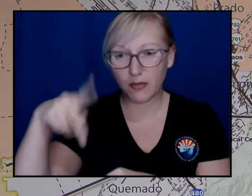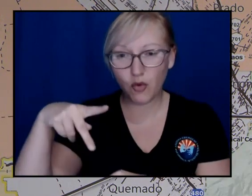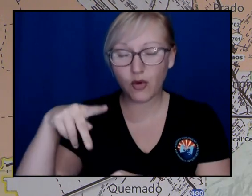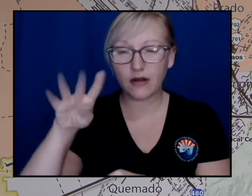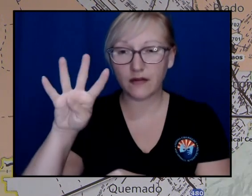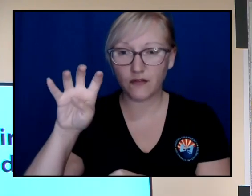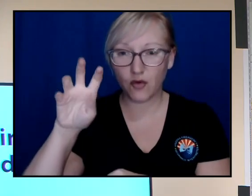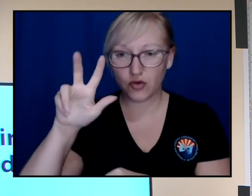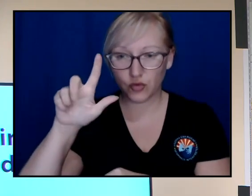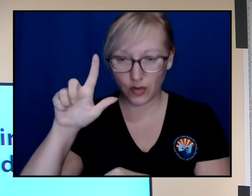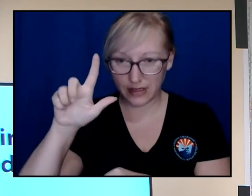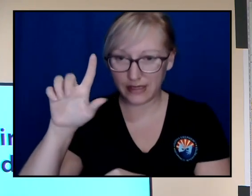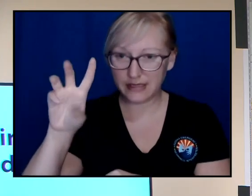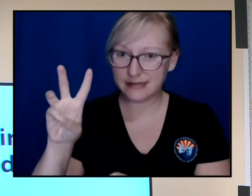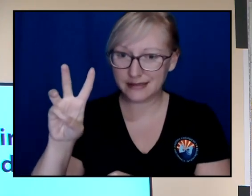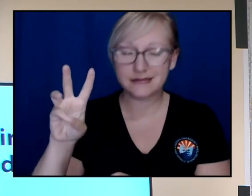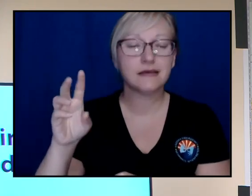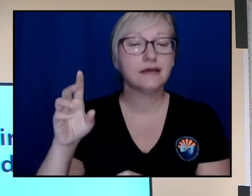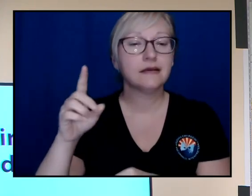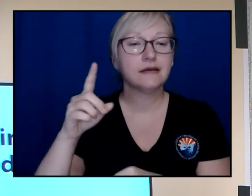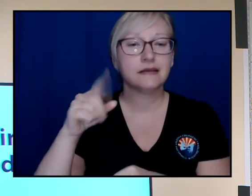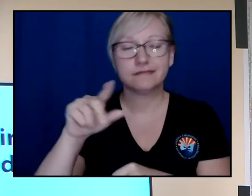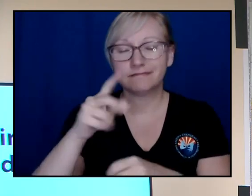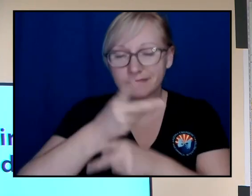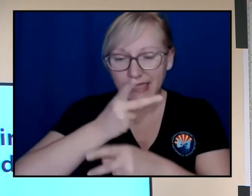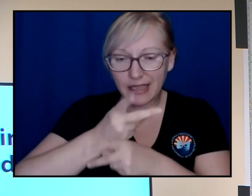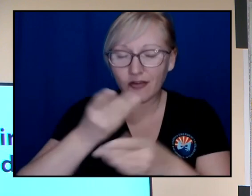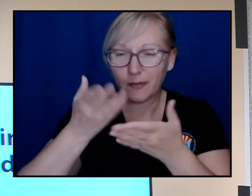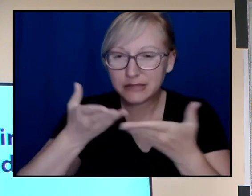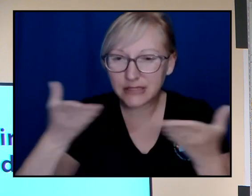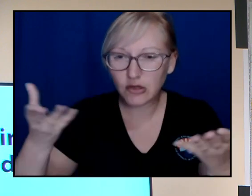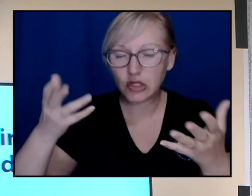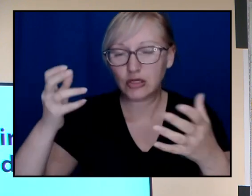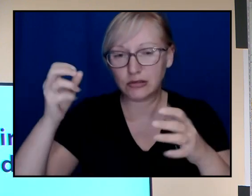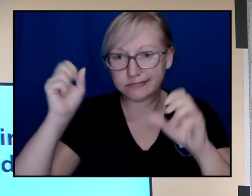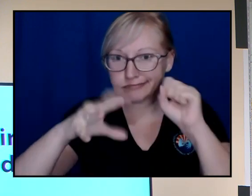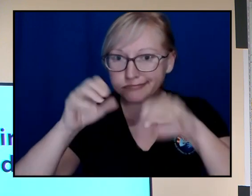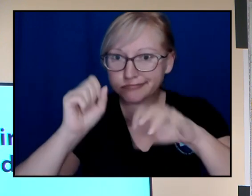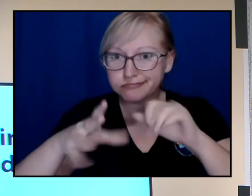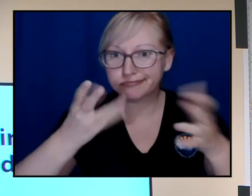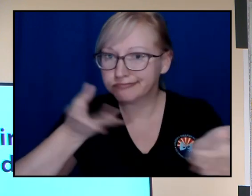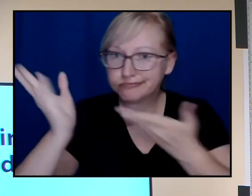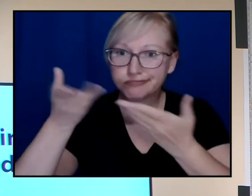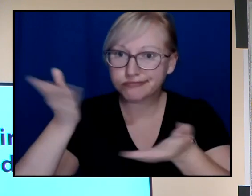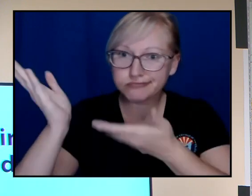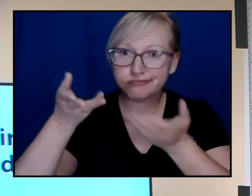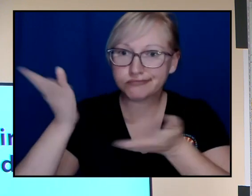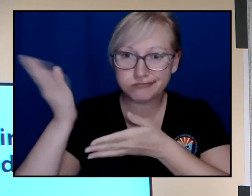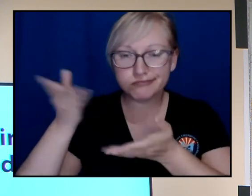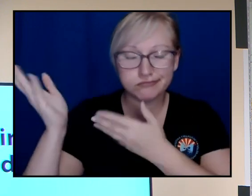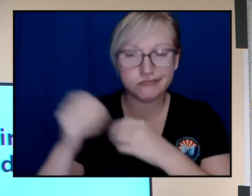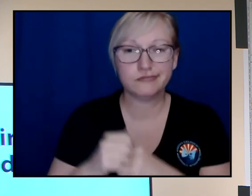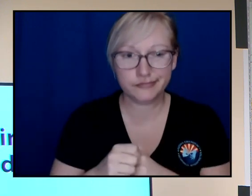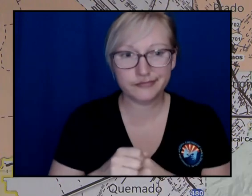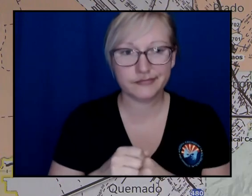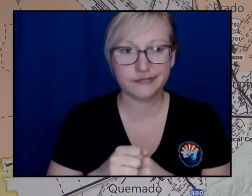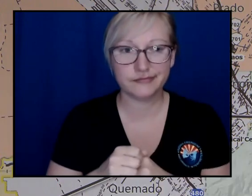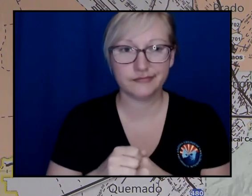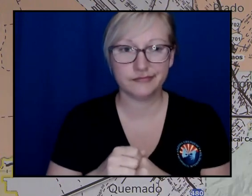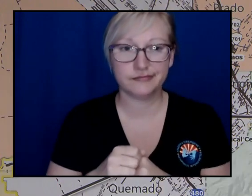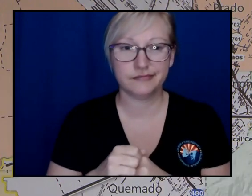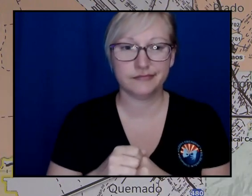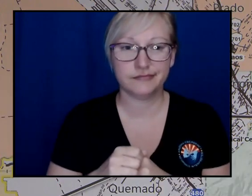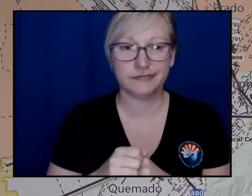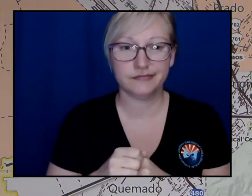of taking care of material, processing material, and getting it prepared and ready to move off the line as well. Moving further to